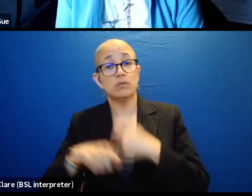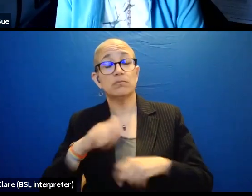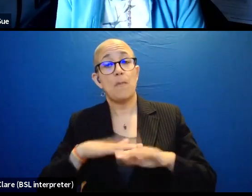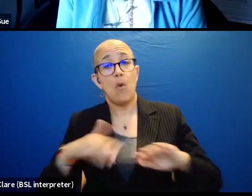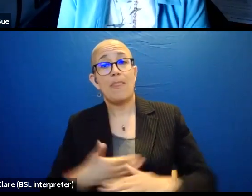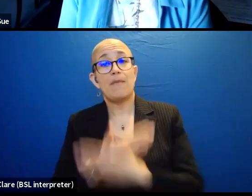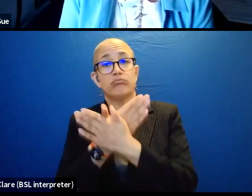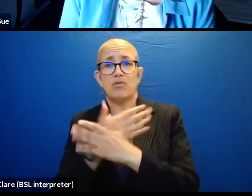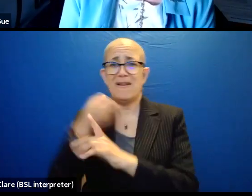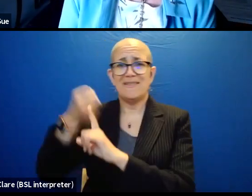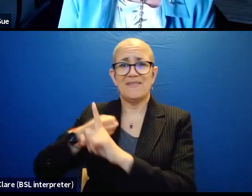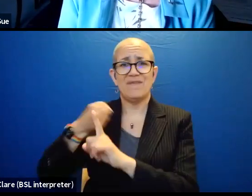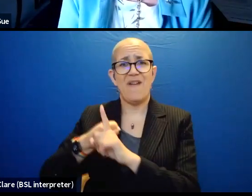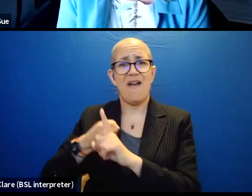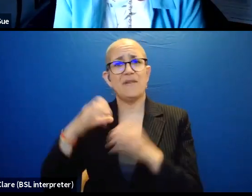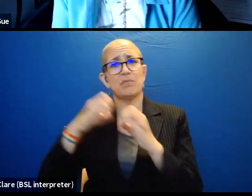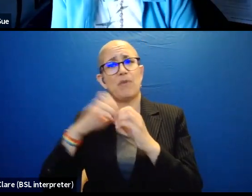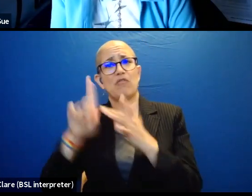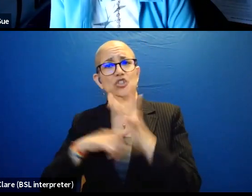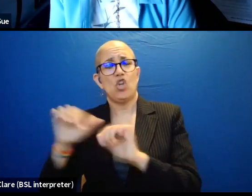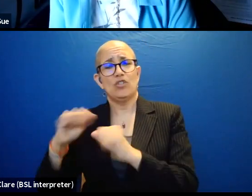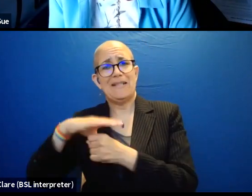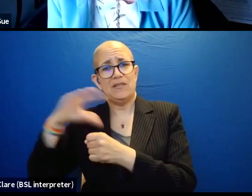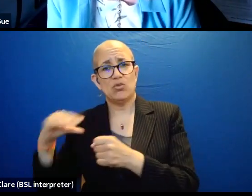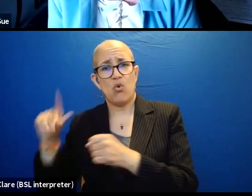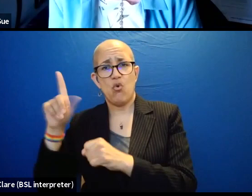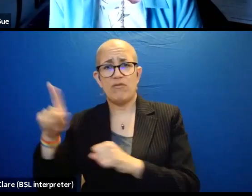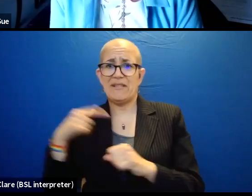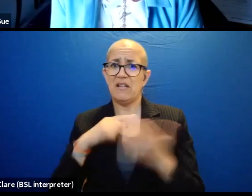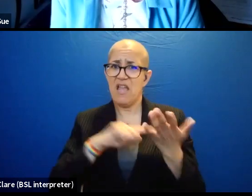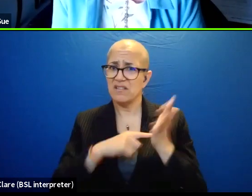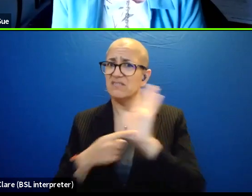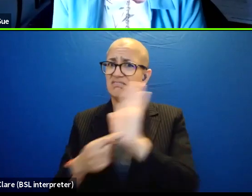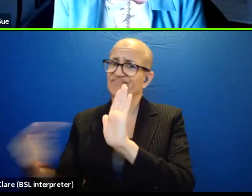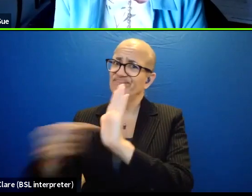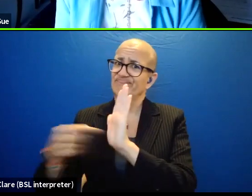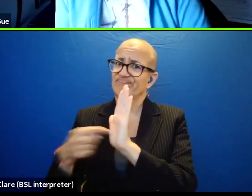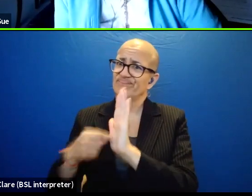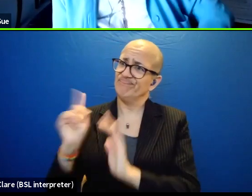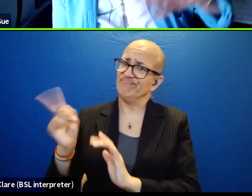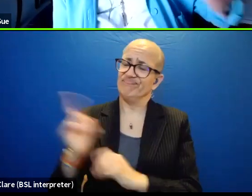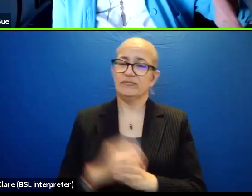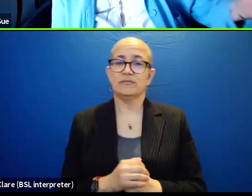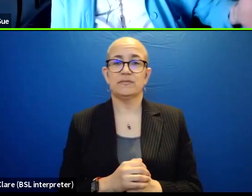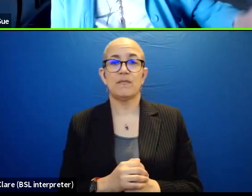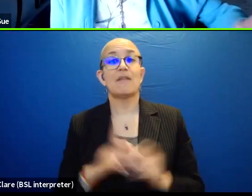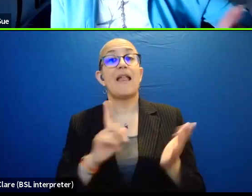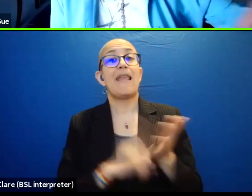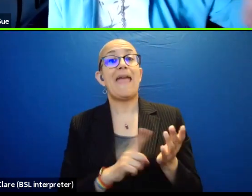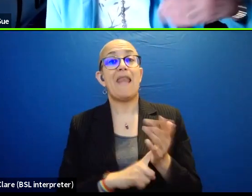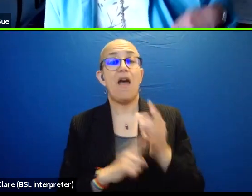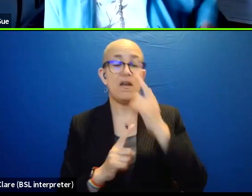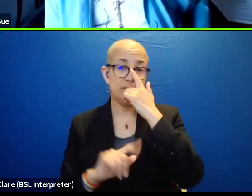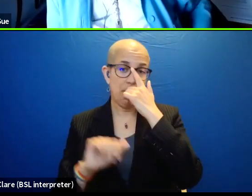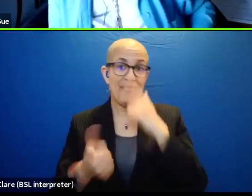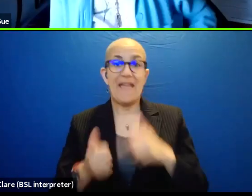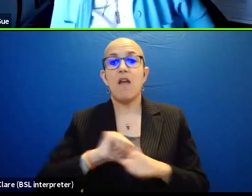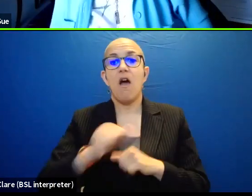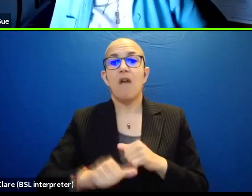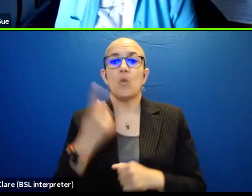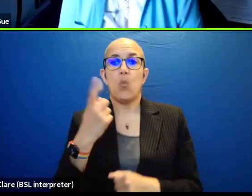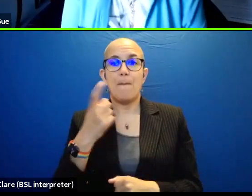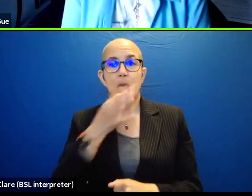Johnson's Tories on this. Let's take it to them. Right. Leila, and we'll only have one more question after this before